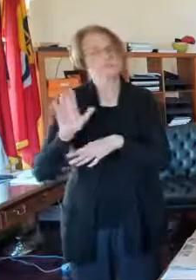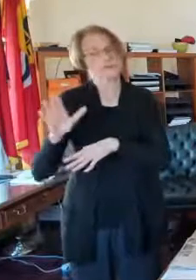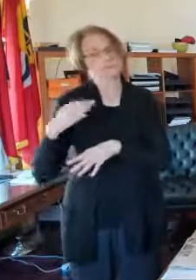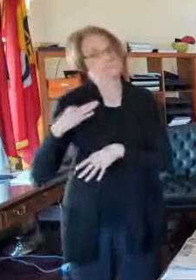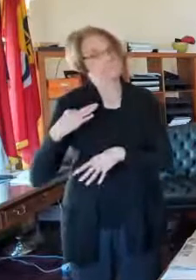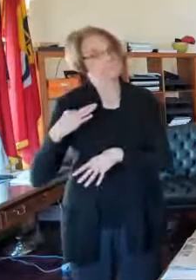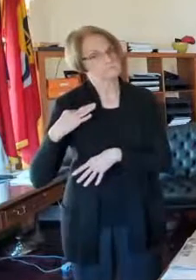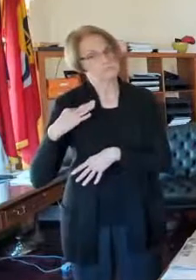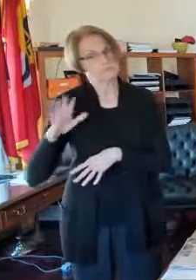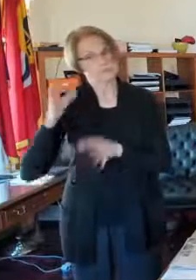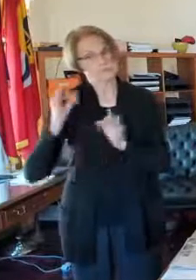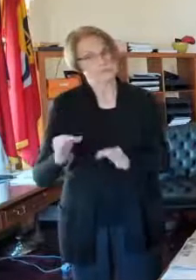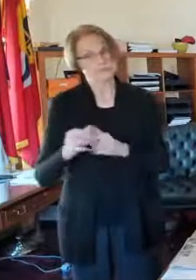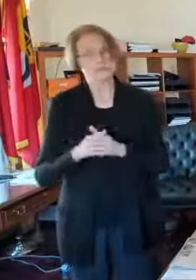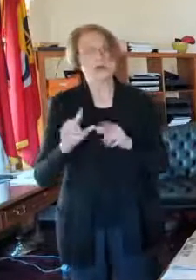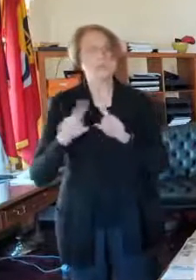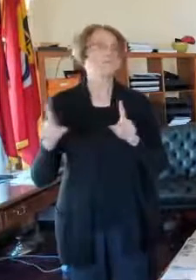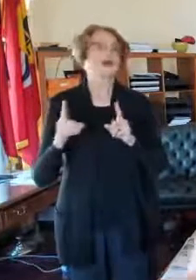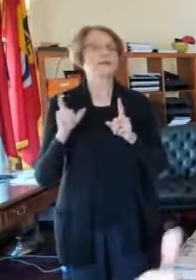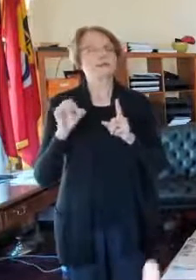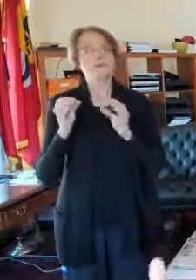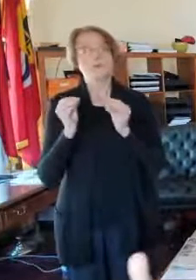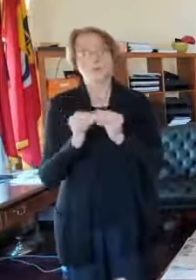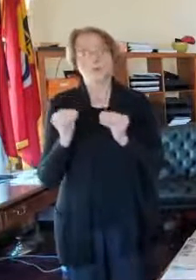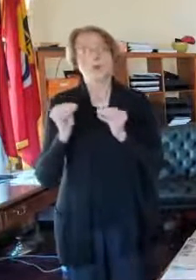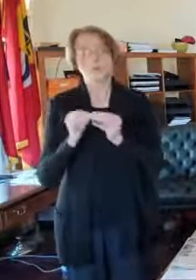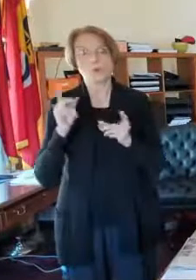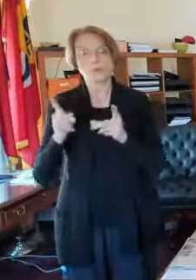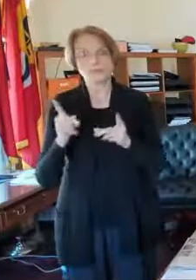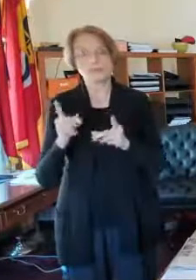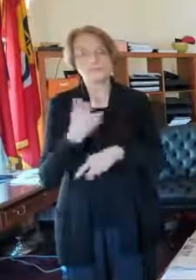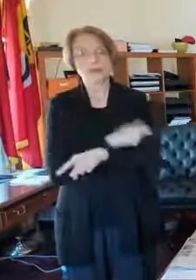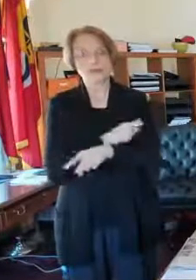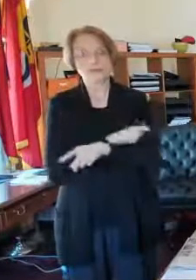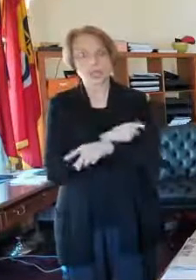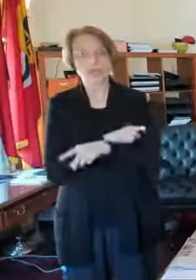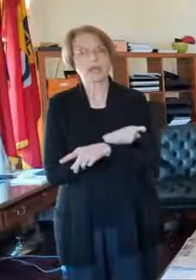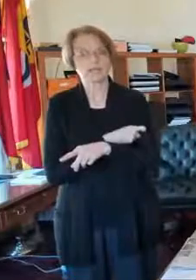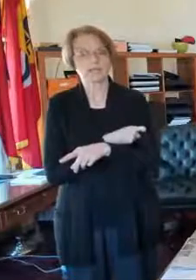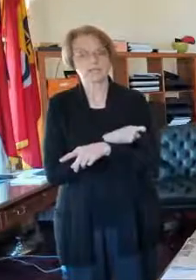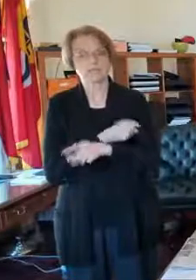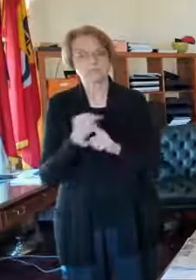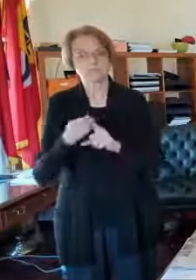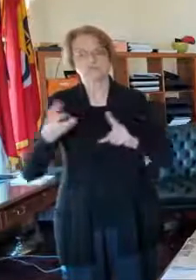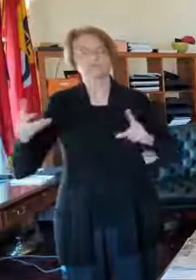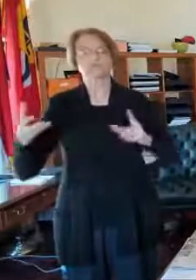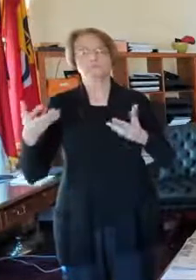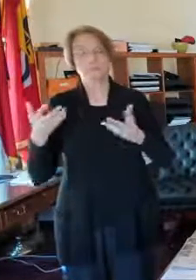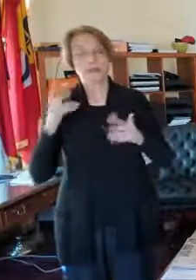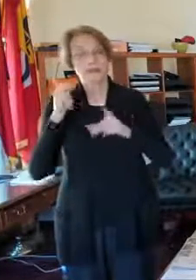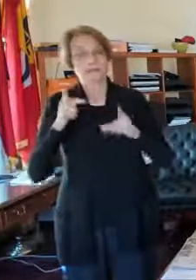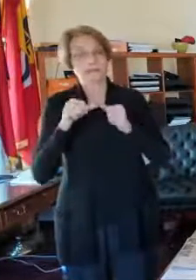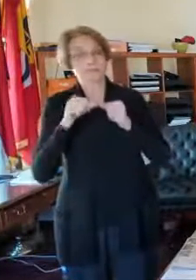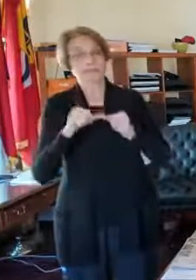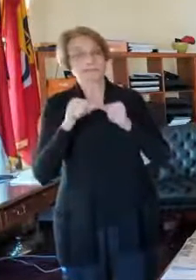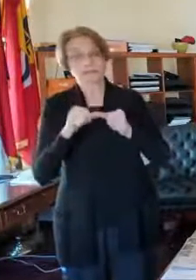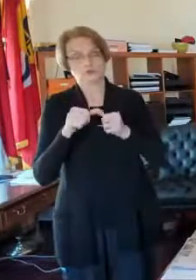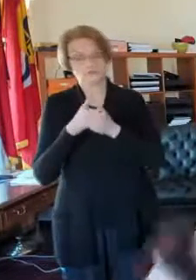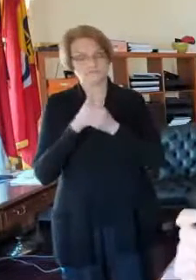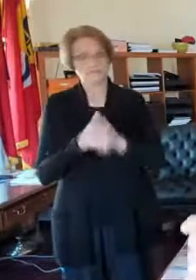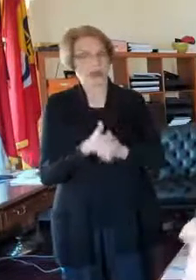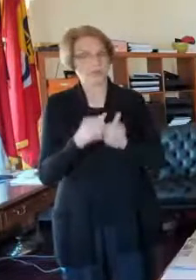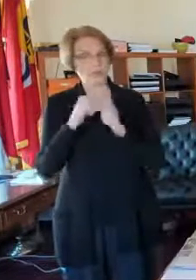But as that happens, as more and more people are vaccinated, and as people continue to follow